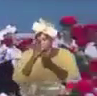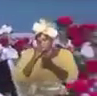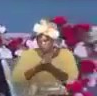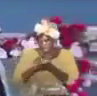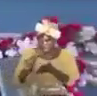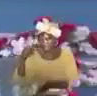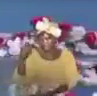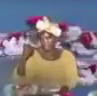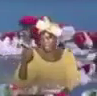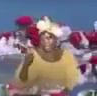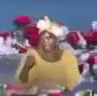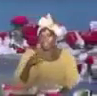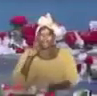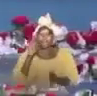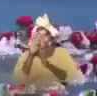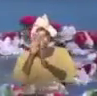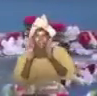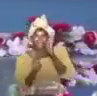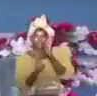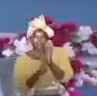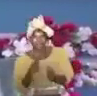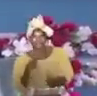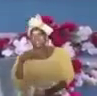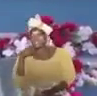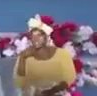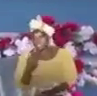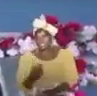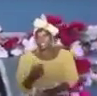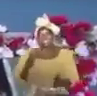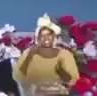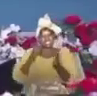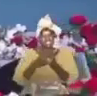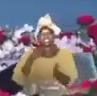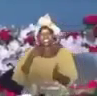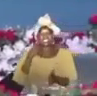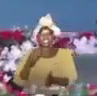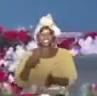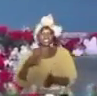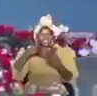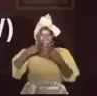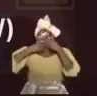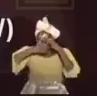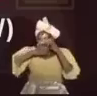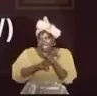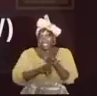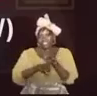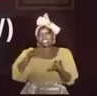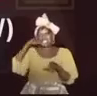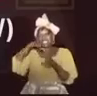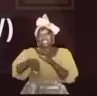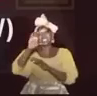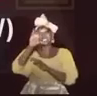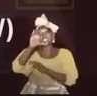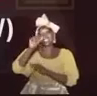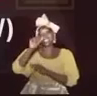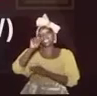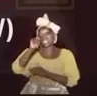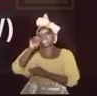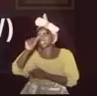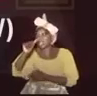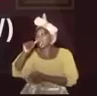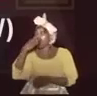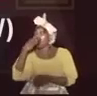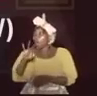11, the Bible tells us, this beginning of miracles did Jesus in Cana of Galilee, verse